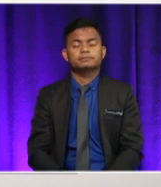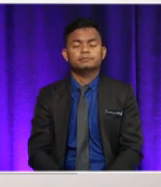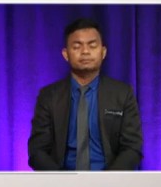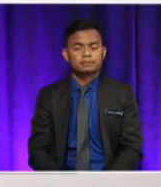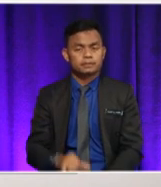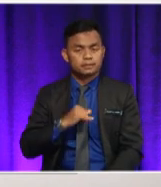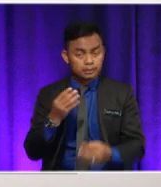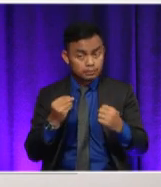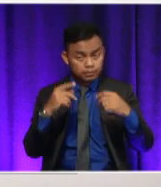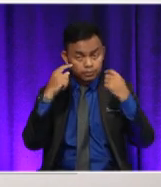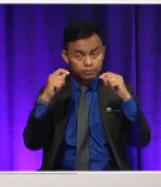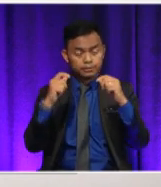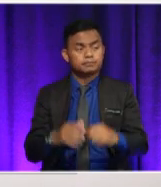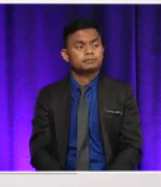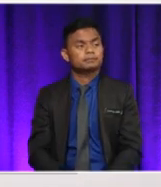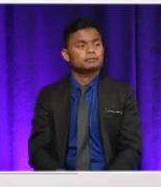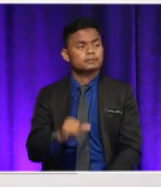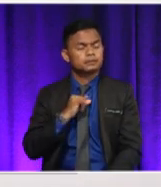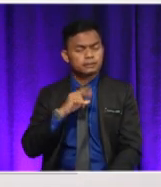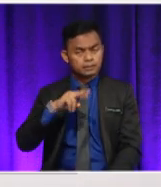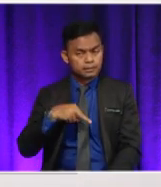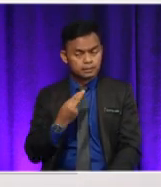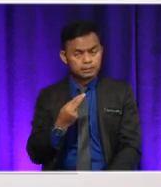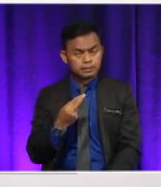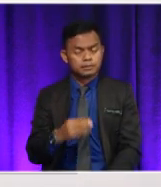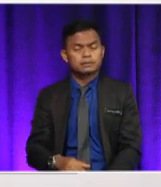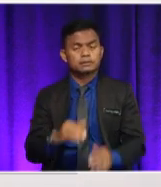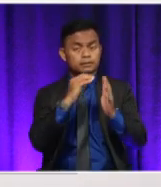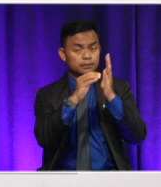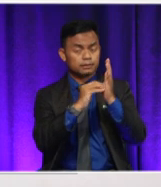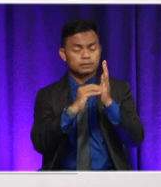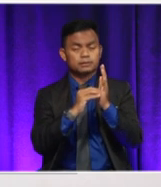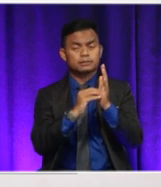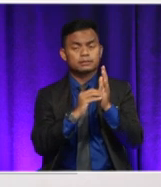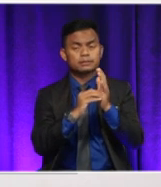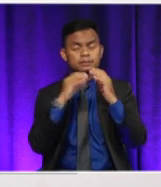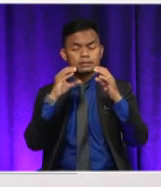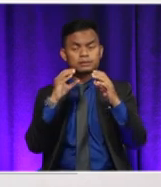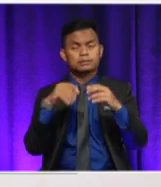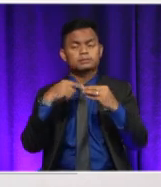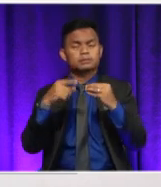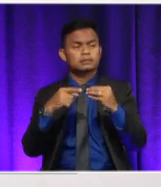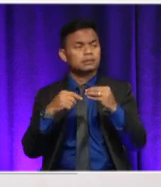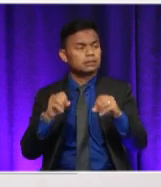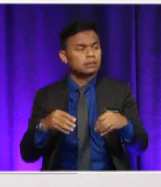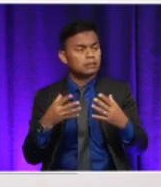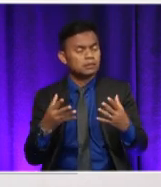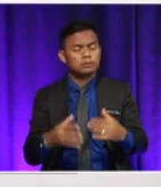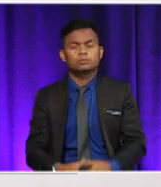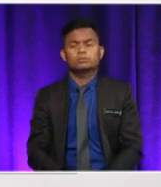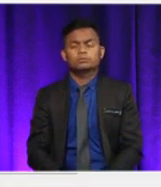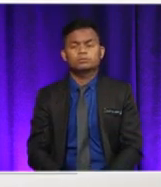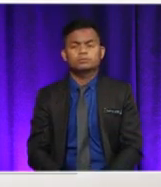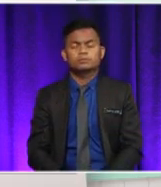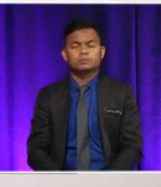answer. I think this paragraph talks about how Ed Stafford faced the difficulties at the start of his journey